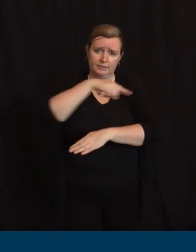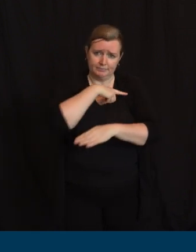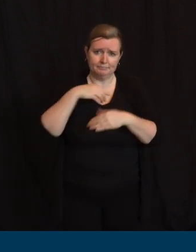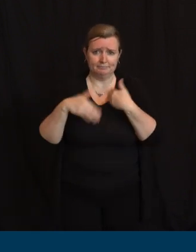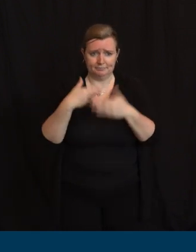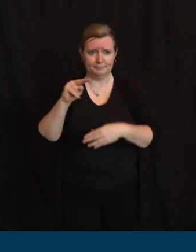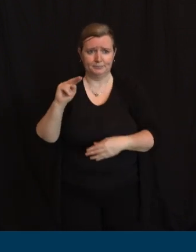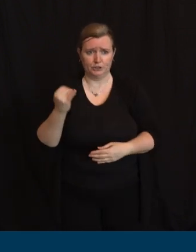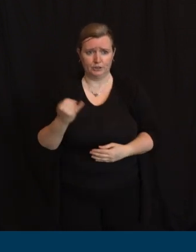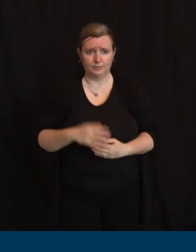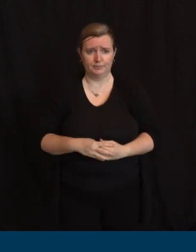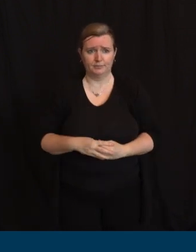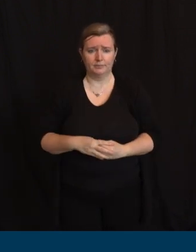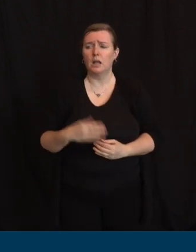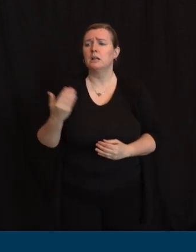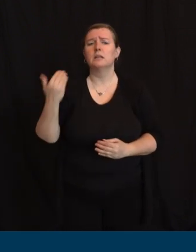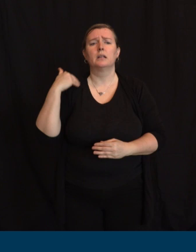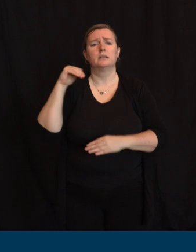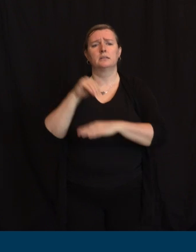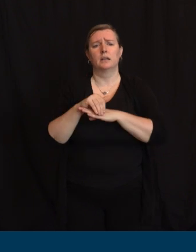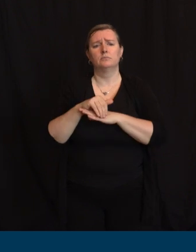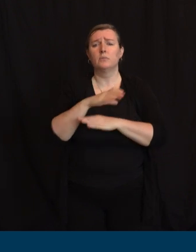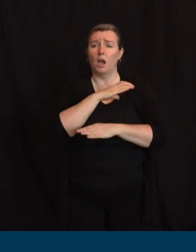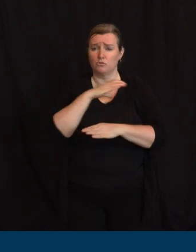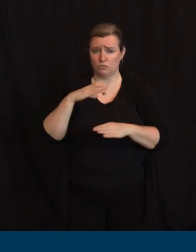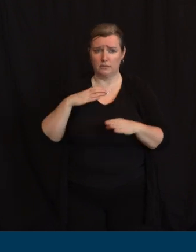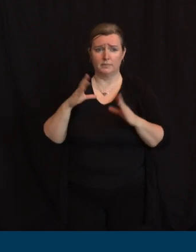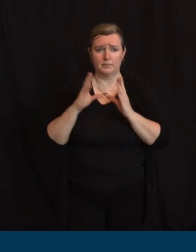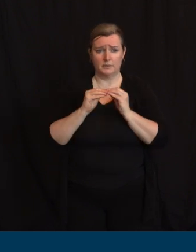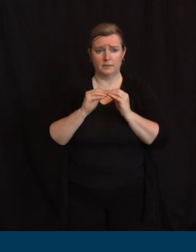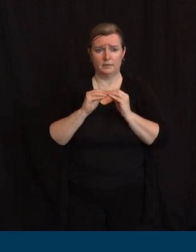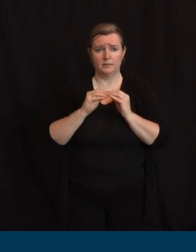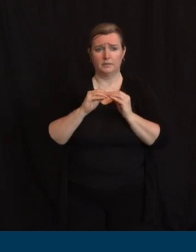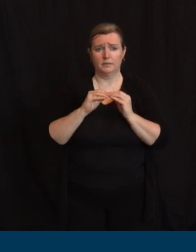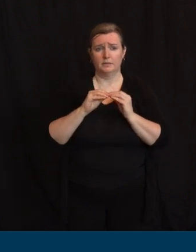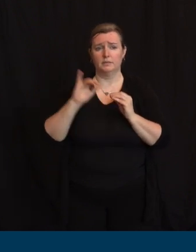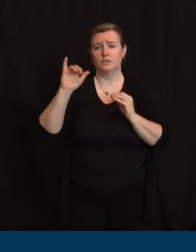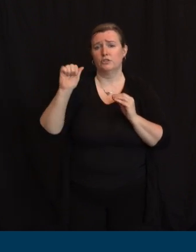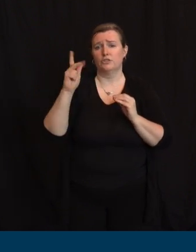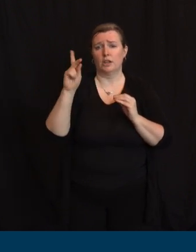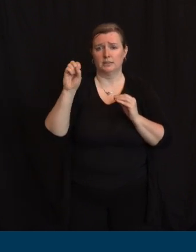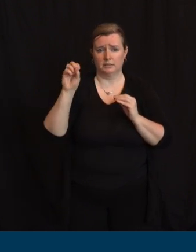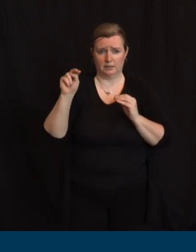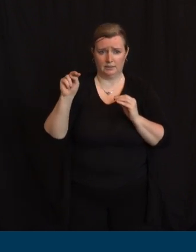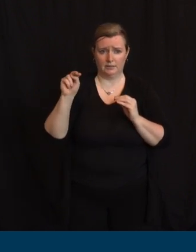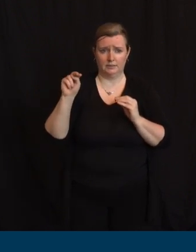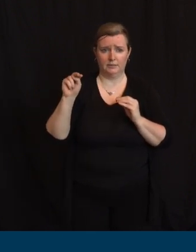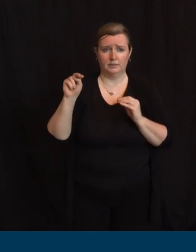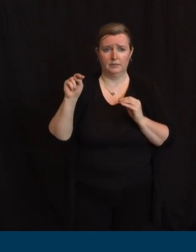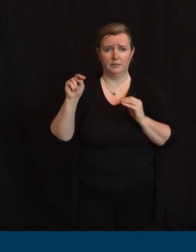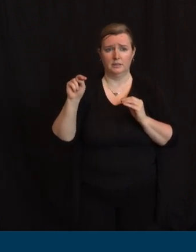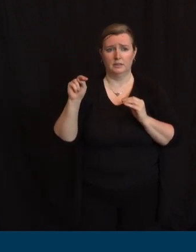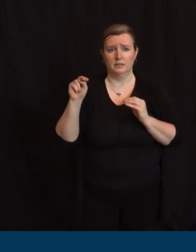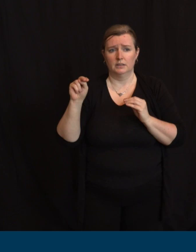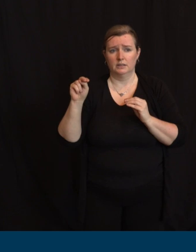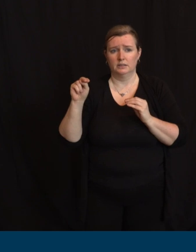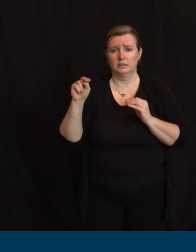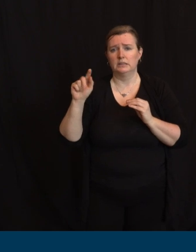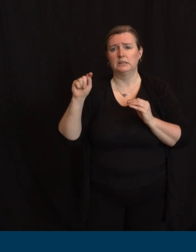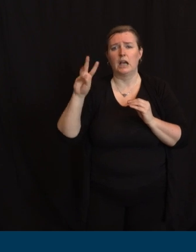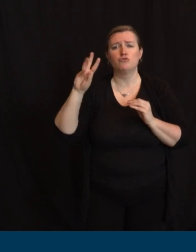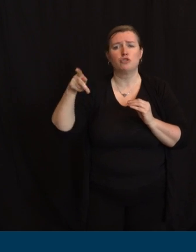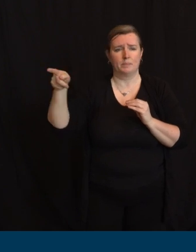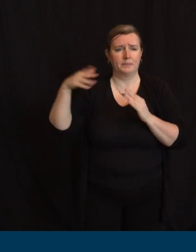Council President suggested that you should send the National Guard to towns that were not complying with executive orders and suggested